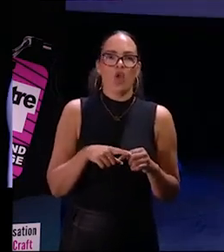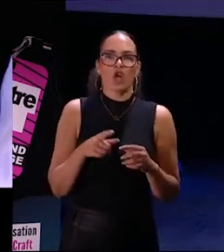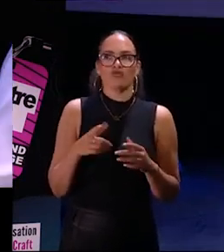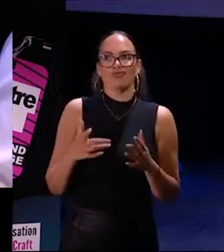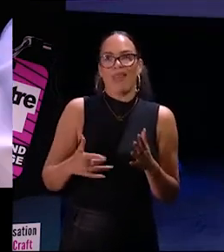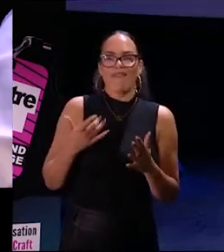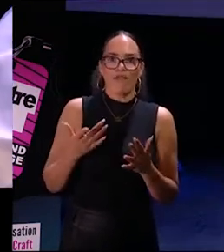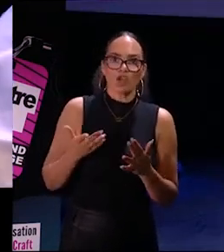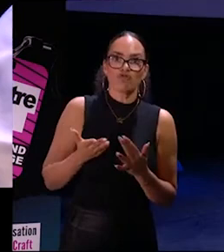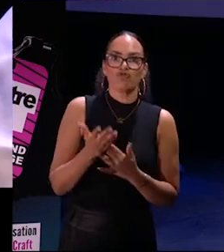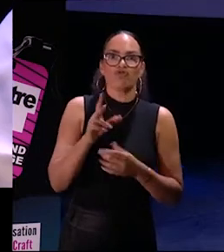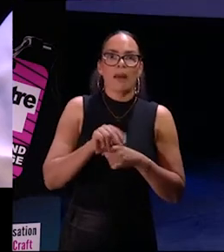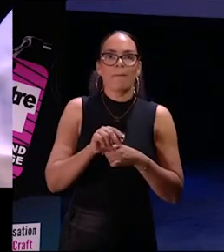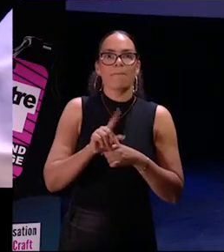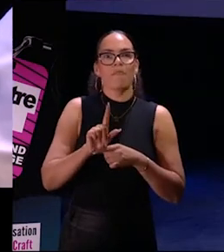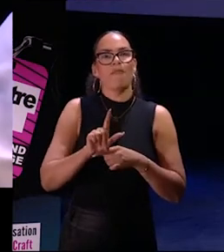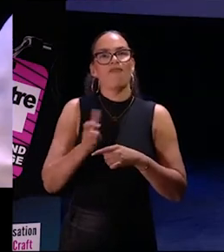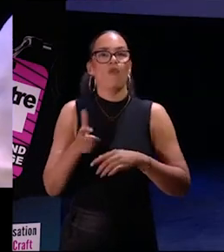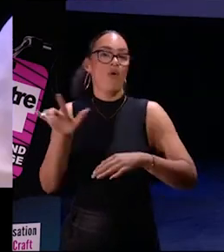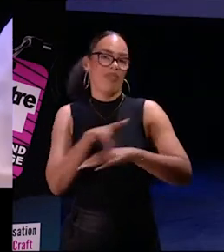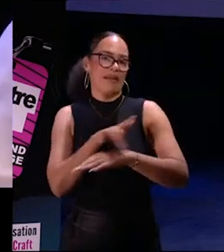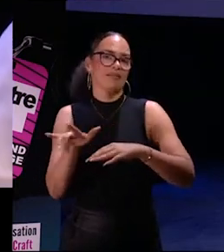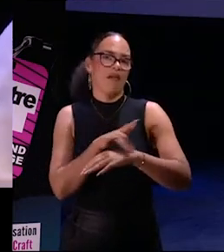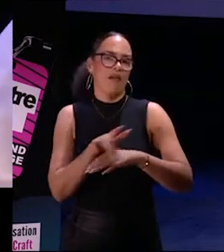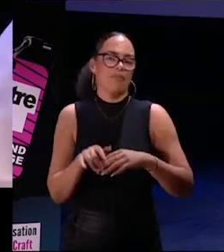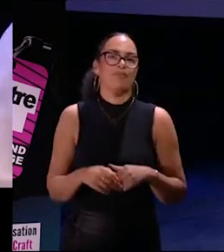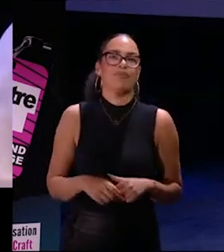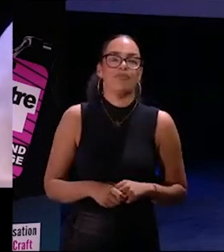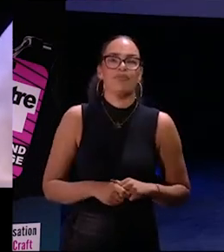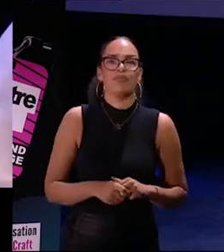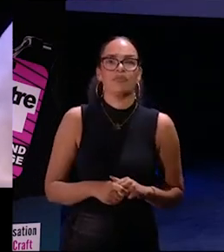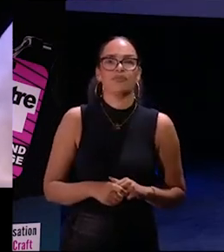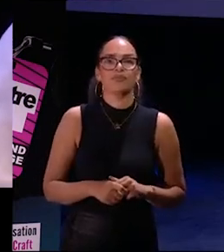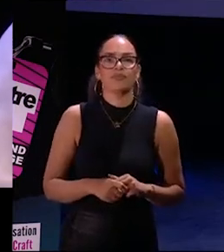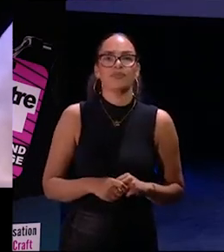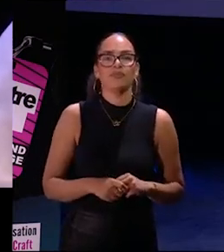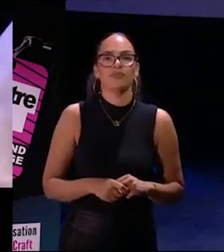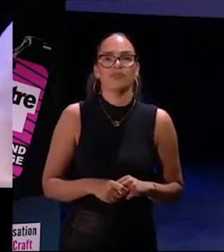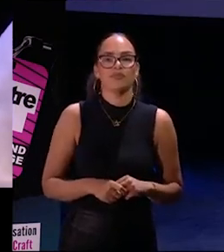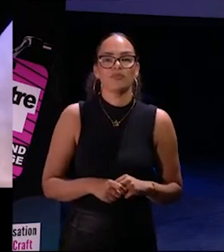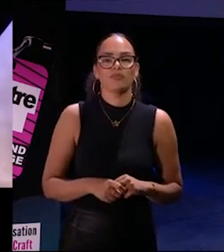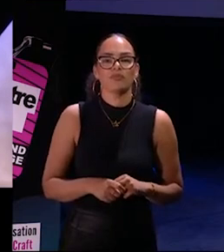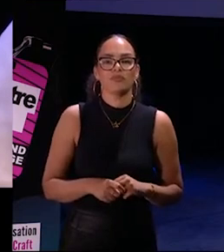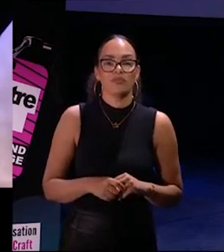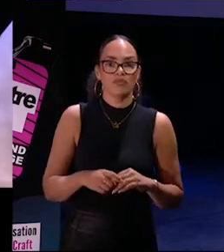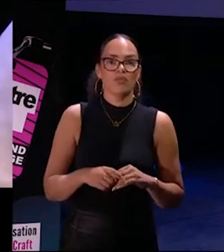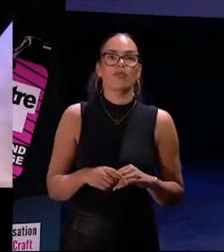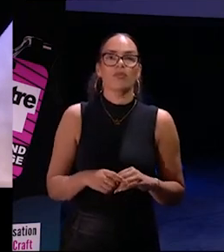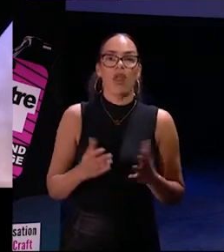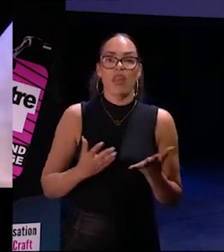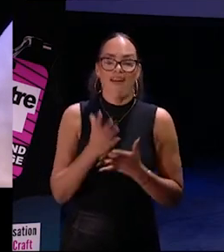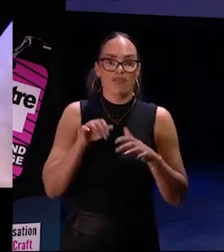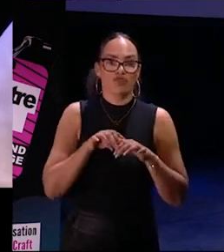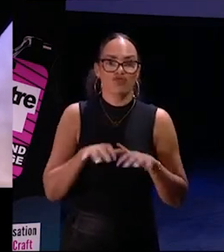purposes, but for a theatre production, and then streaming comes in afterwards. So what happened was we